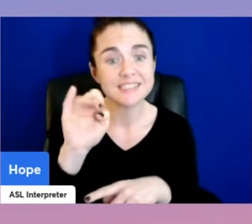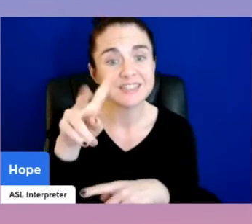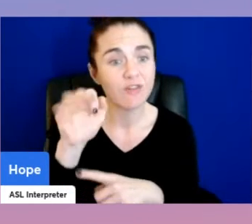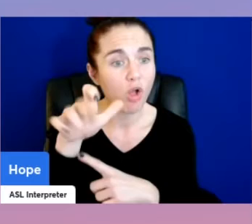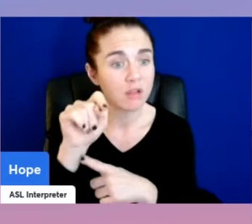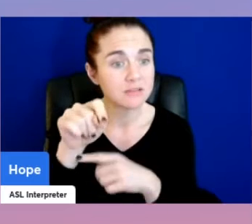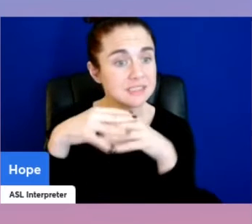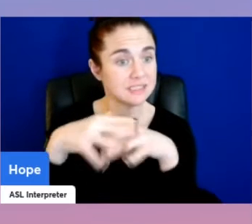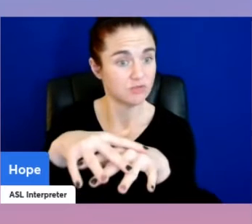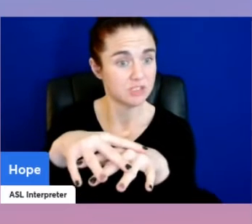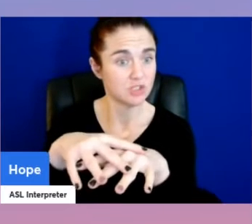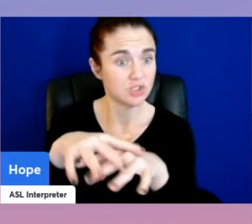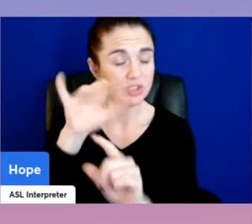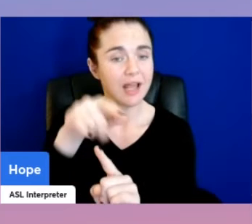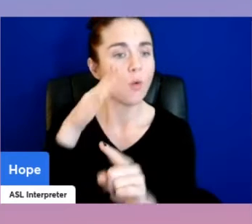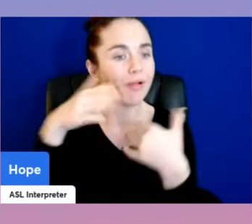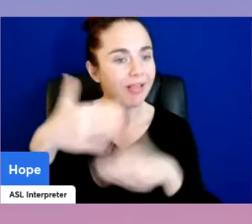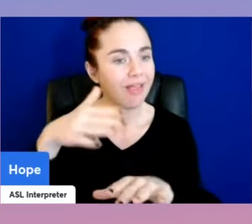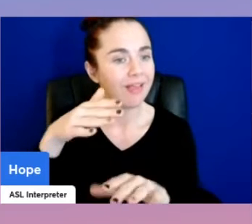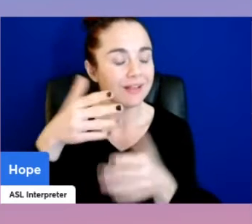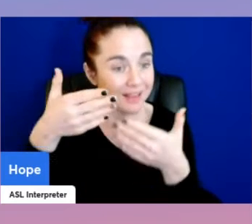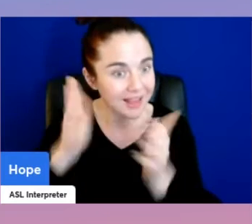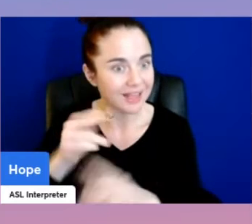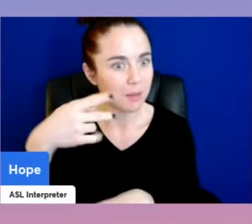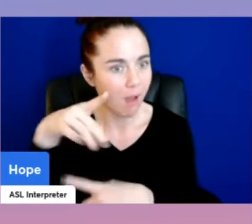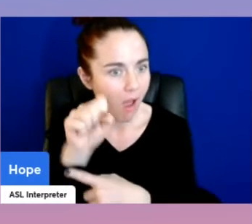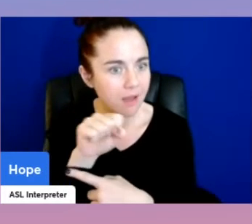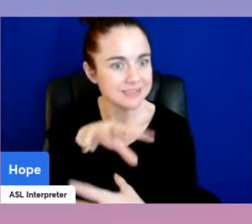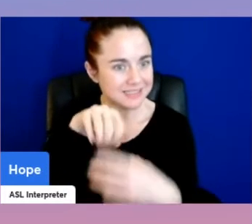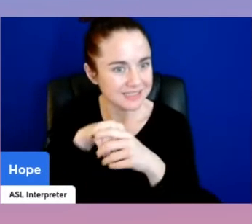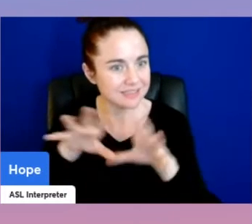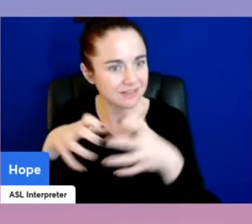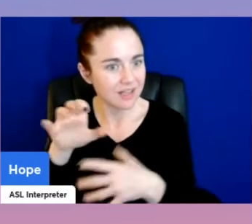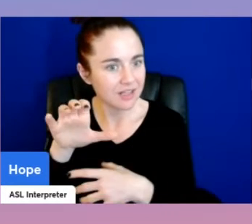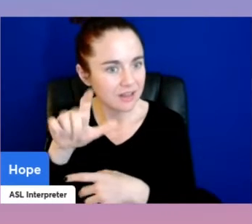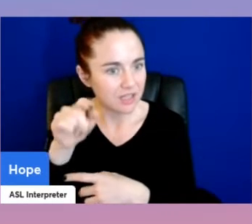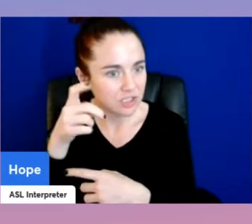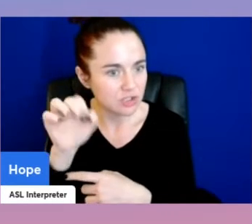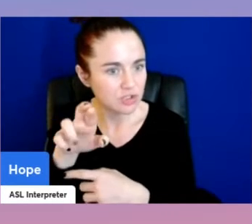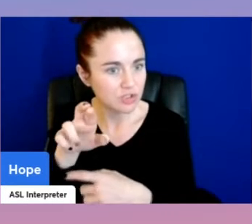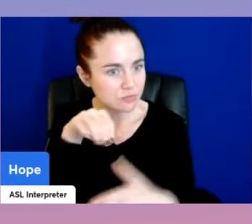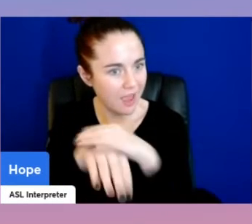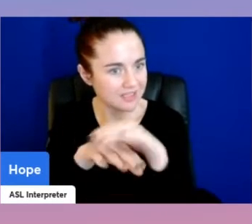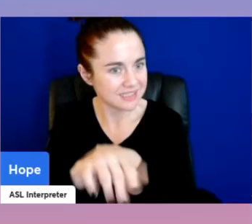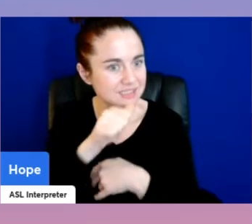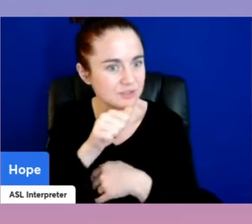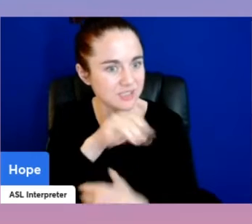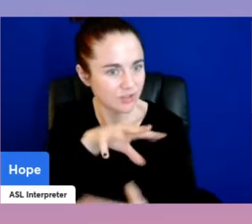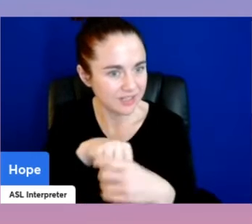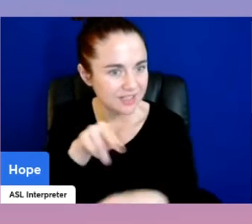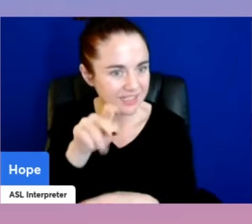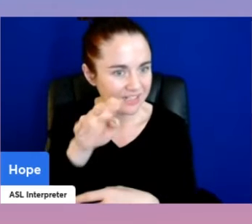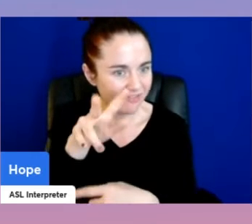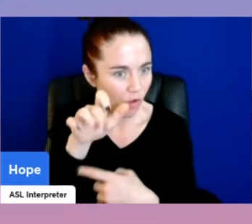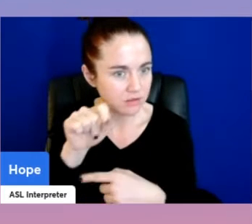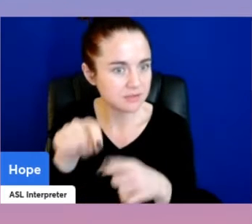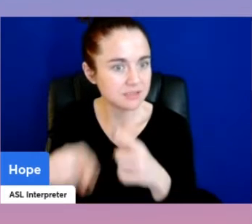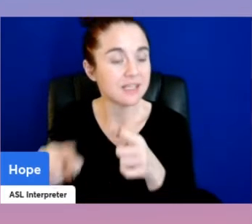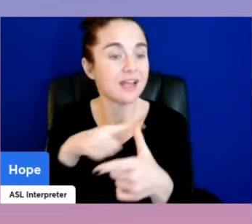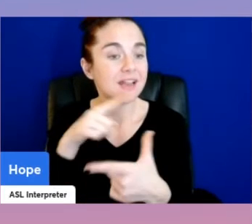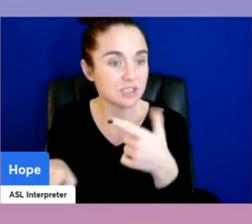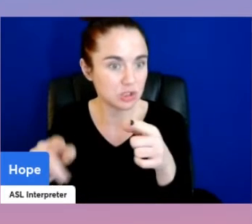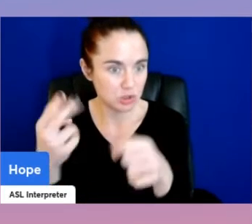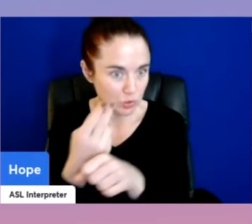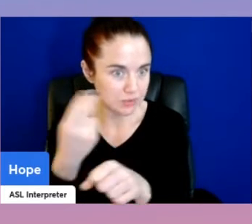is going to allow the pods within our cluster to access secrets stored within our Key Vault and use them within the .NET